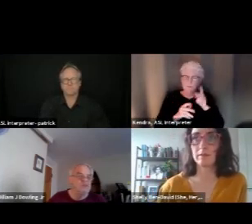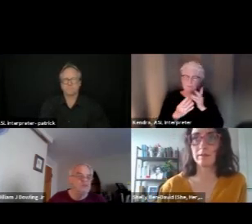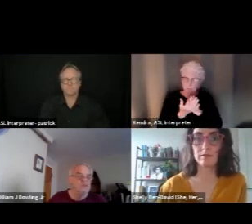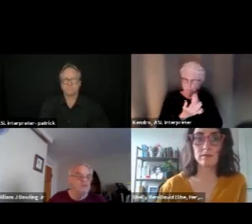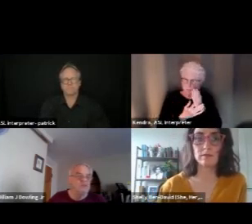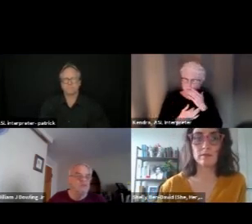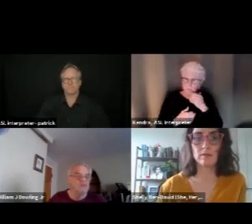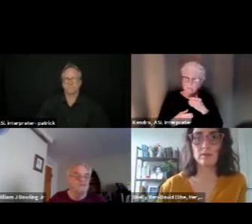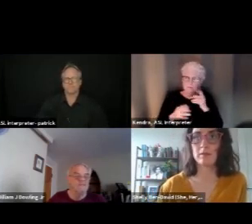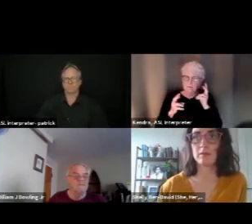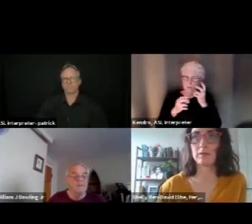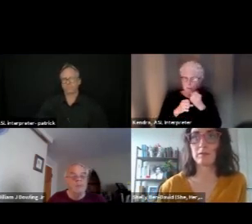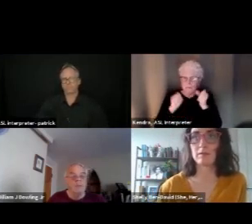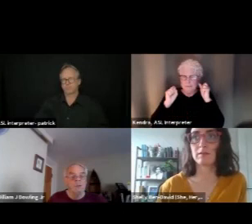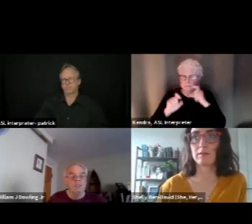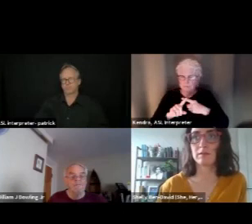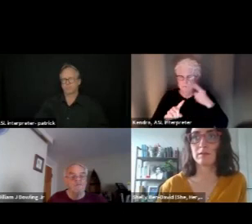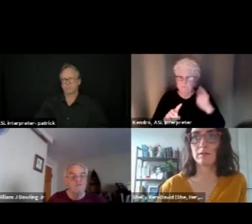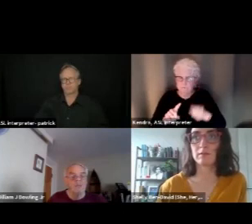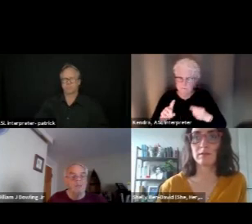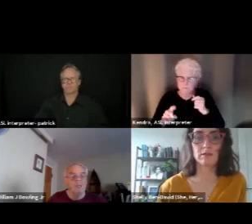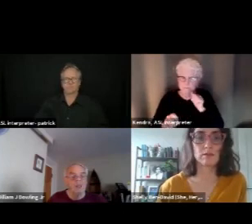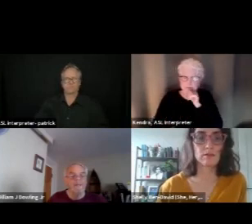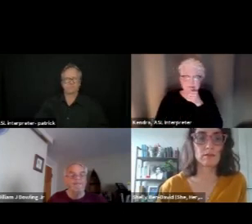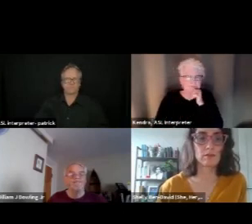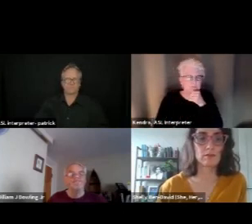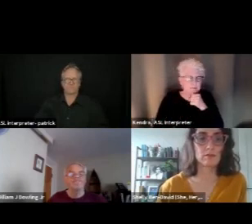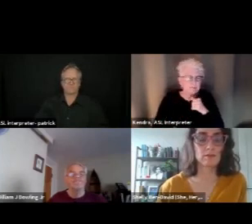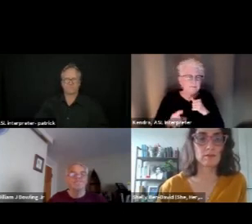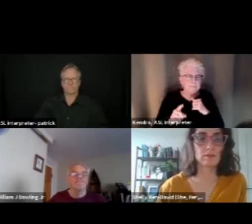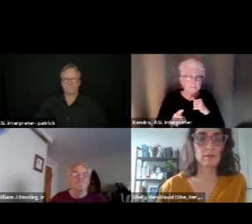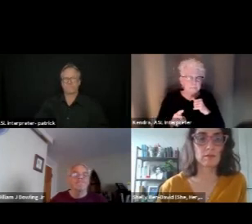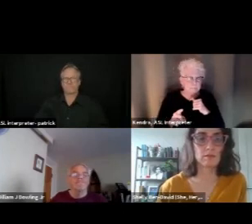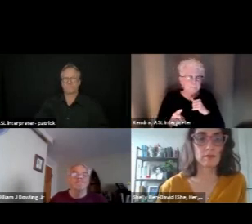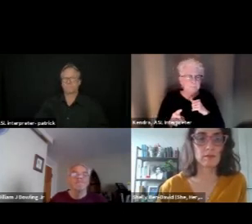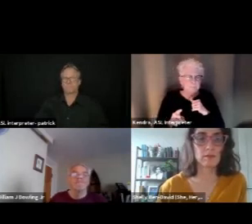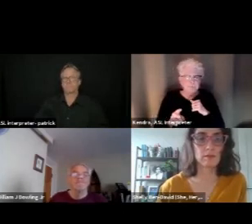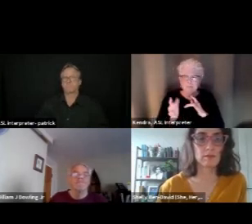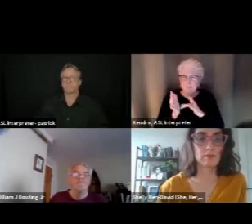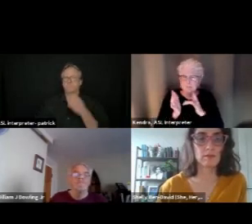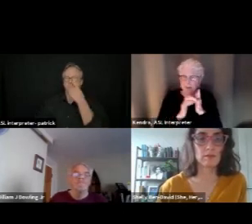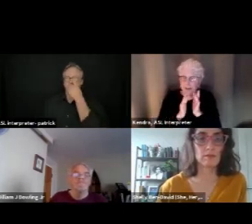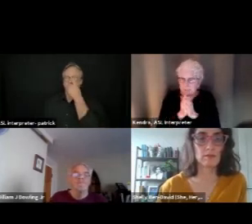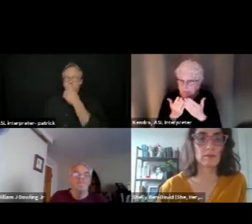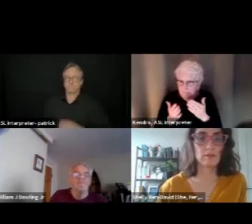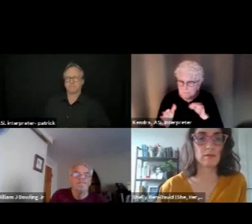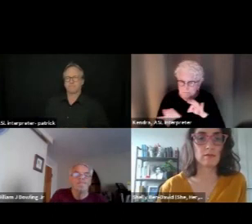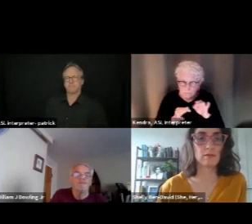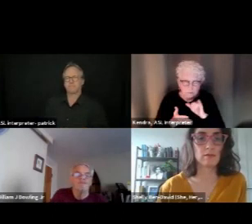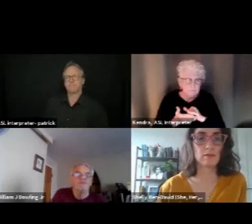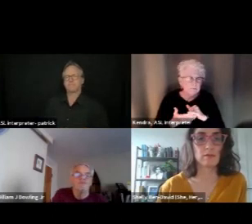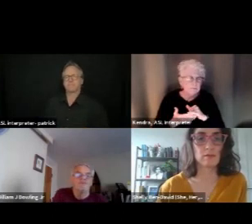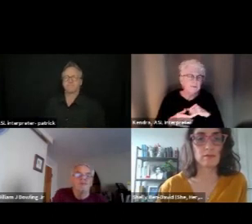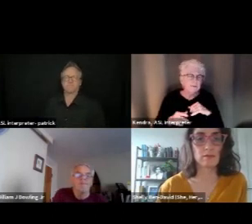You think about Jesus dying on the cross and how it's described in the Bible. And so the concept actually has very,